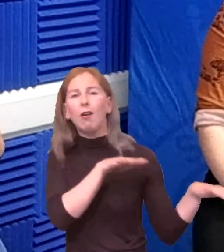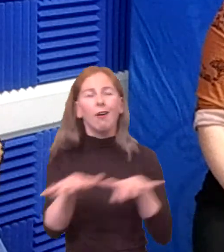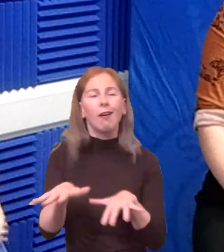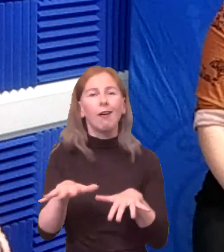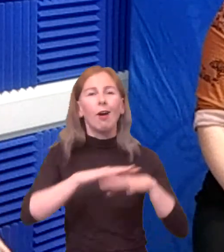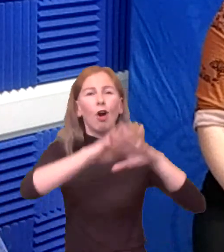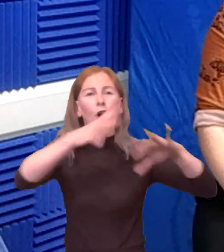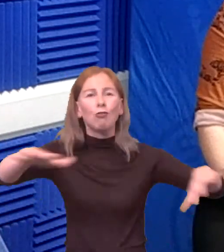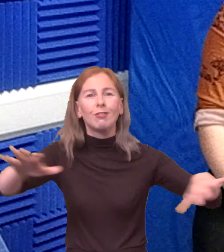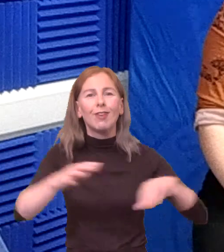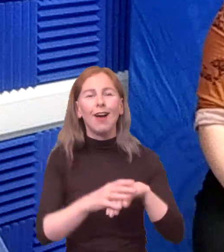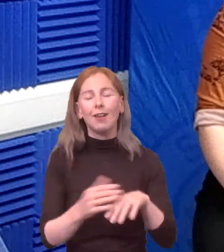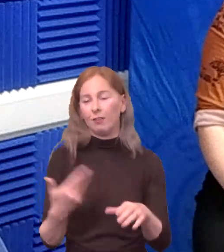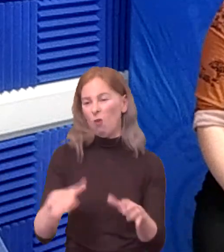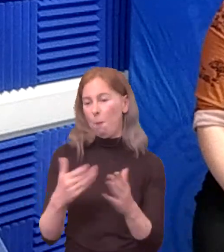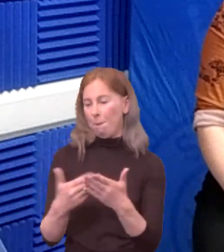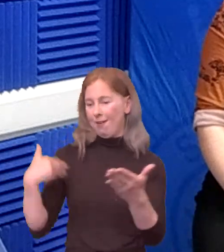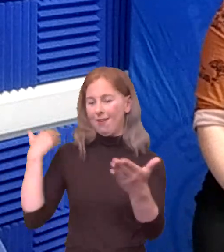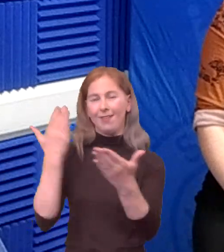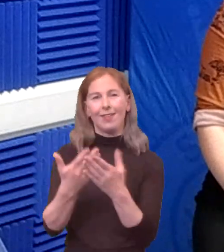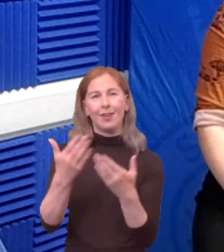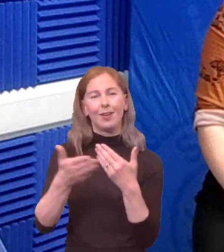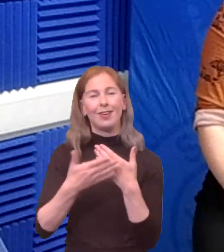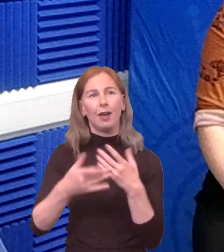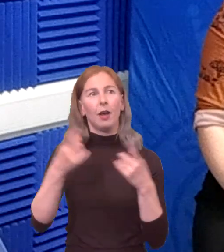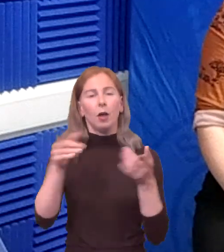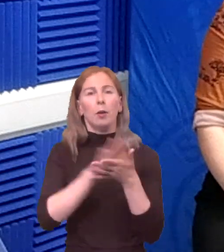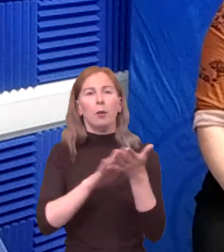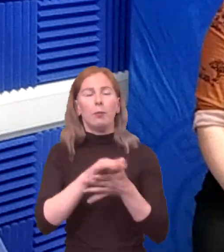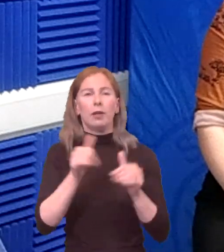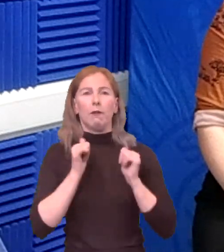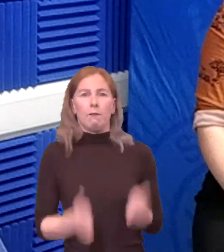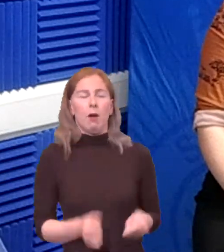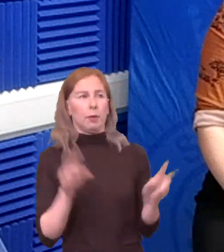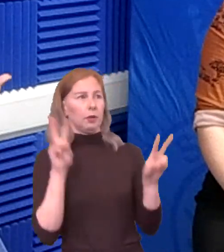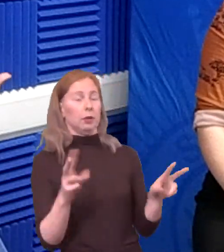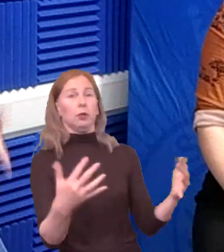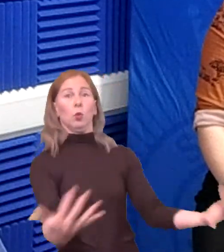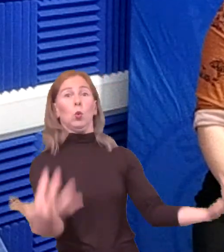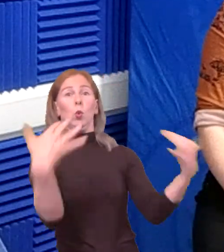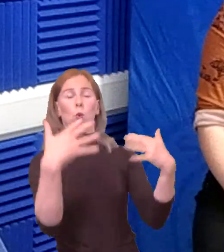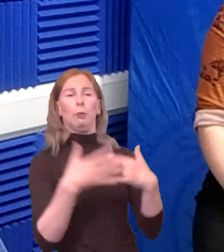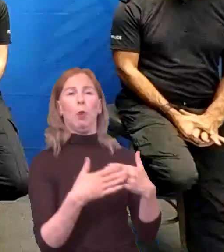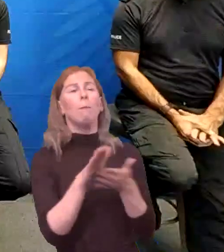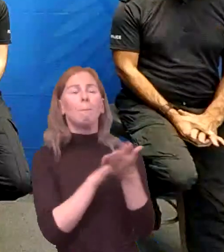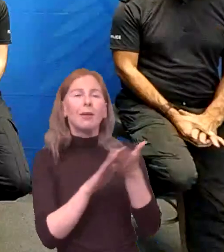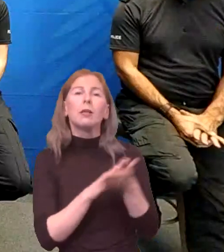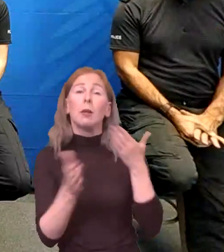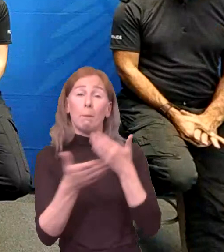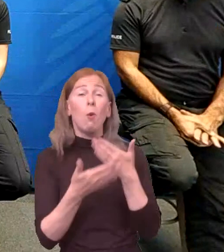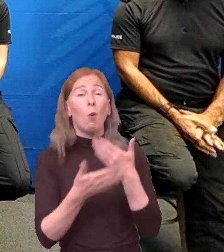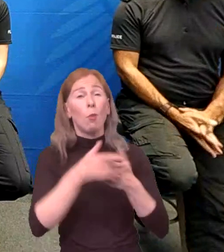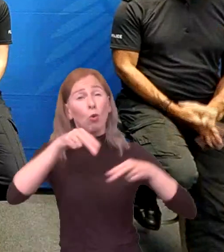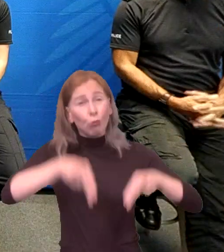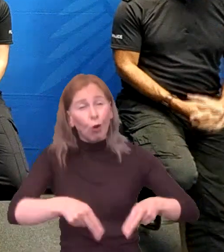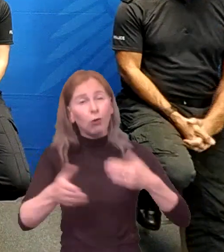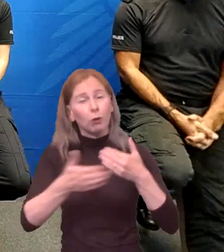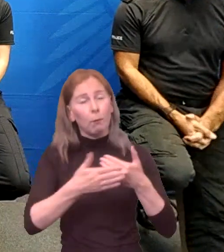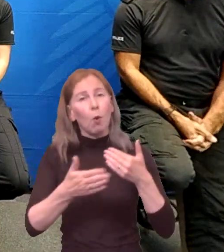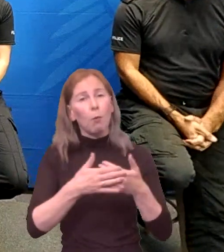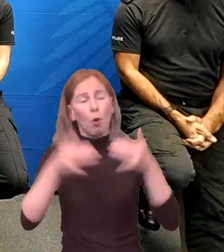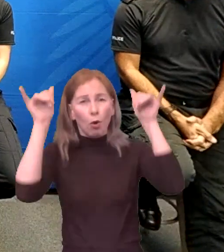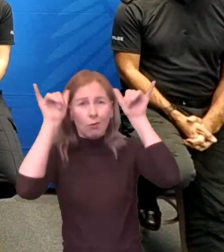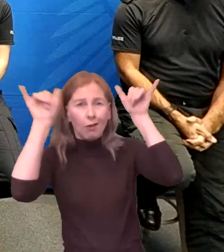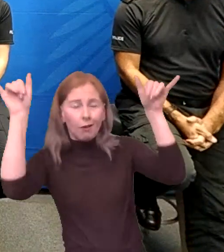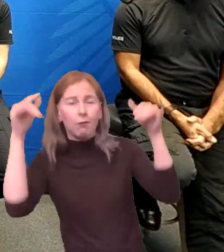mental health reasons, but it does bring with it an increased risk from dogs and livestock attacks. No, absolutely. And I think our